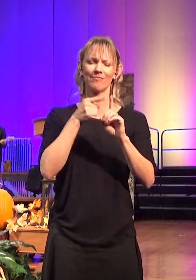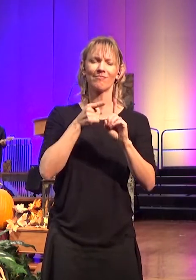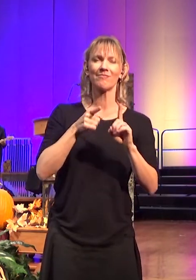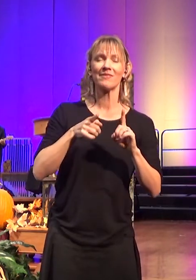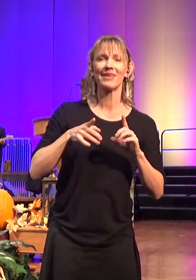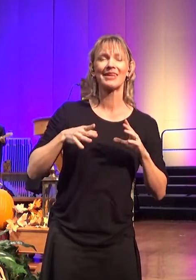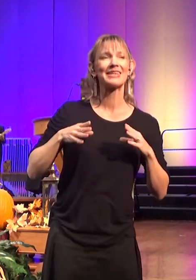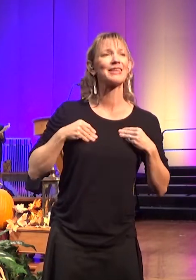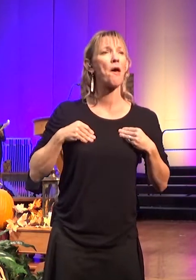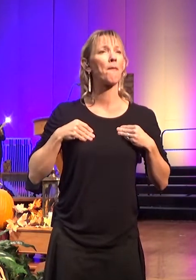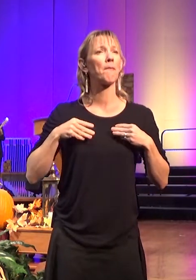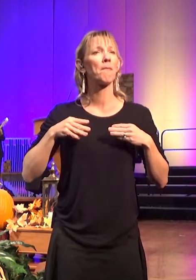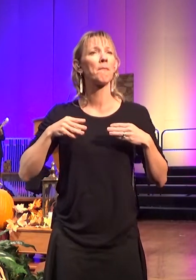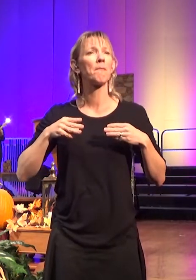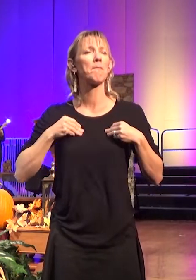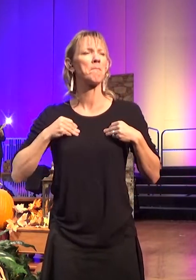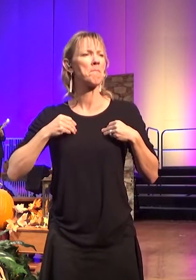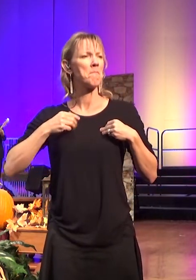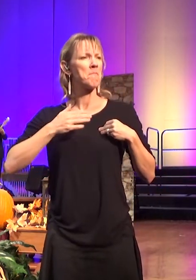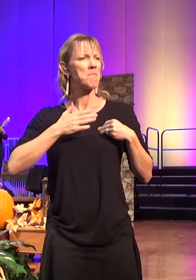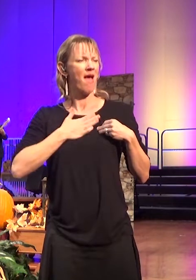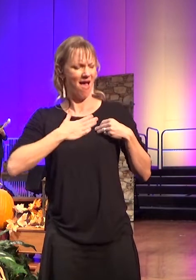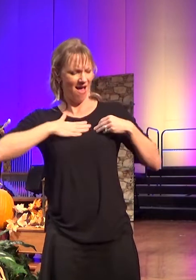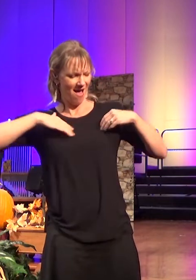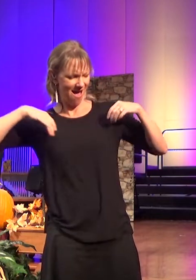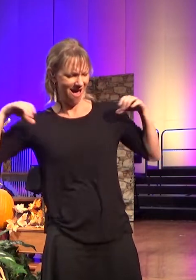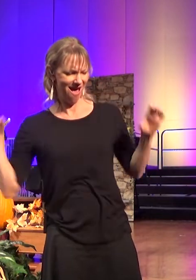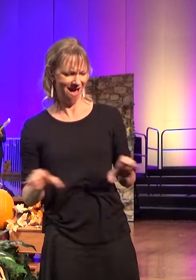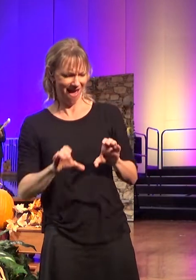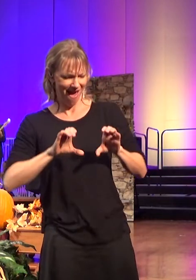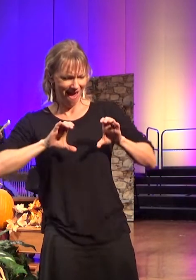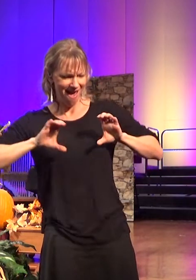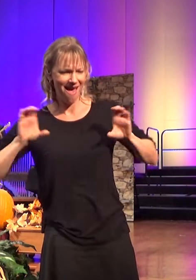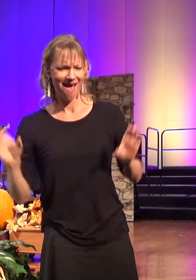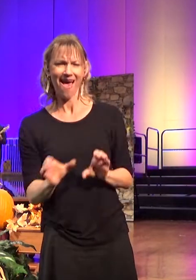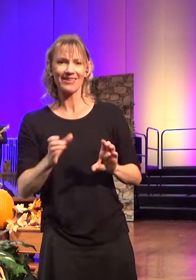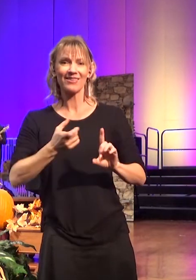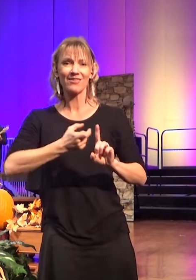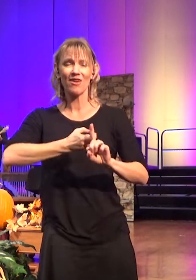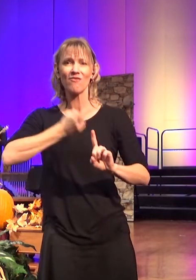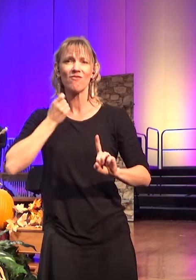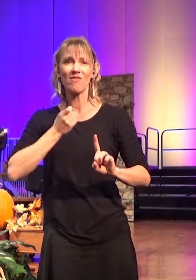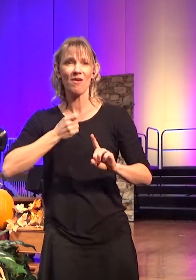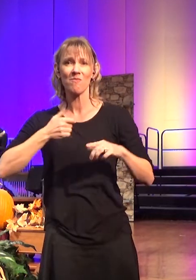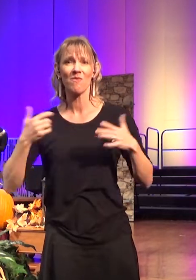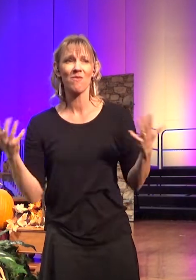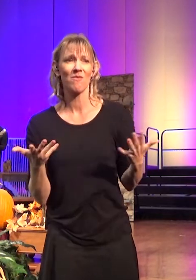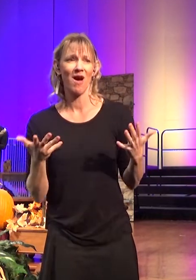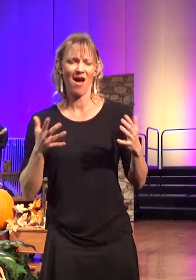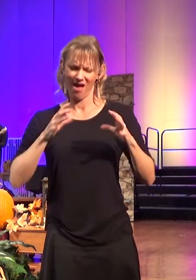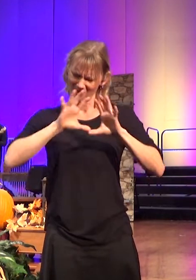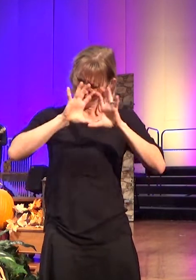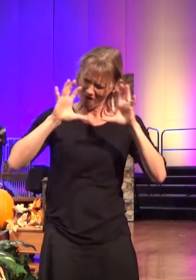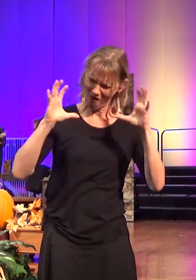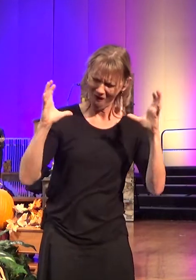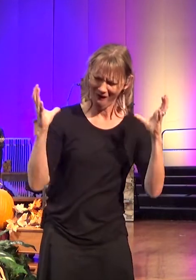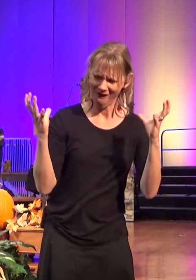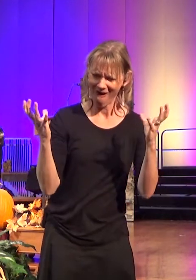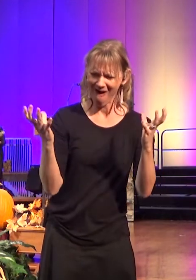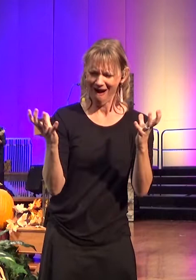and acceptance. My actions spring from a place